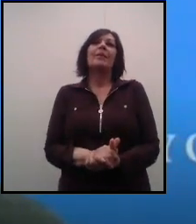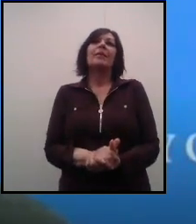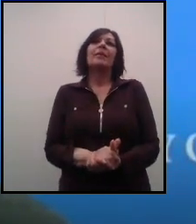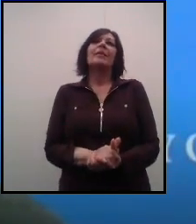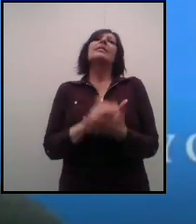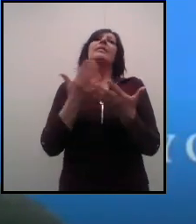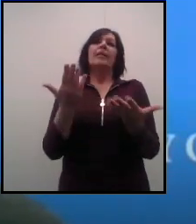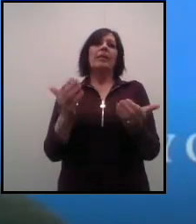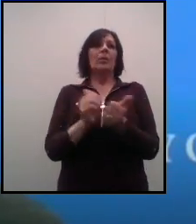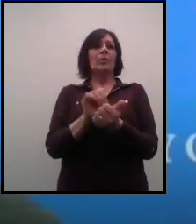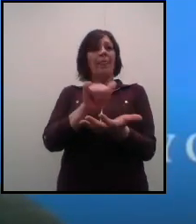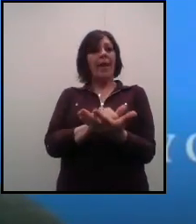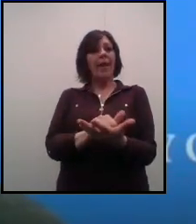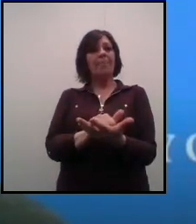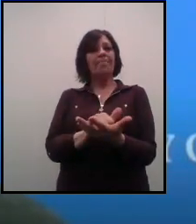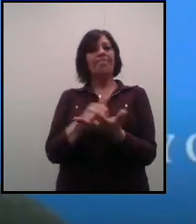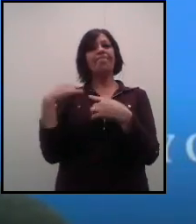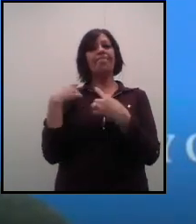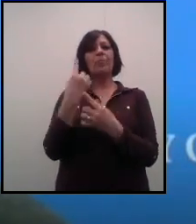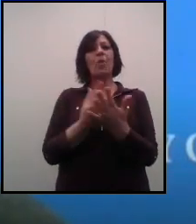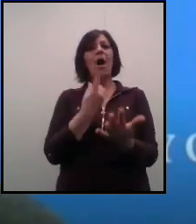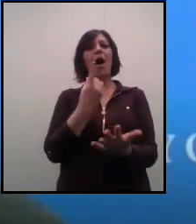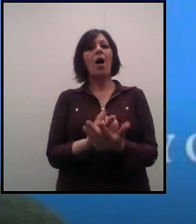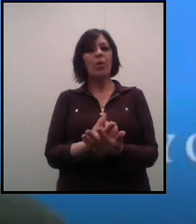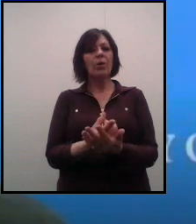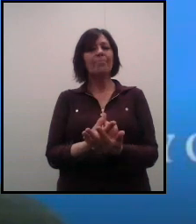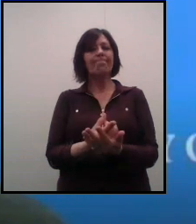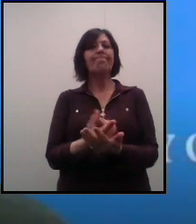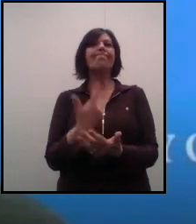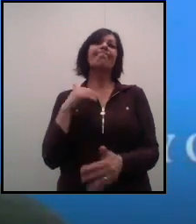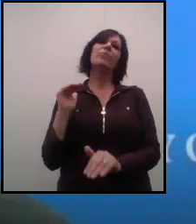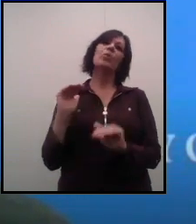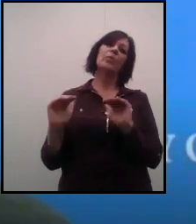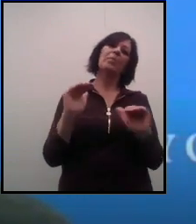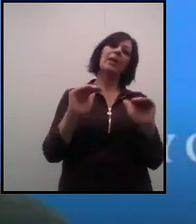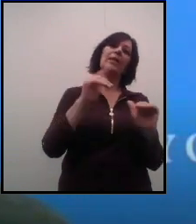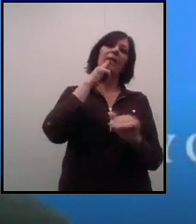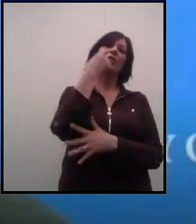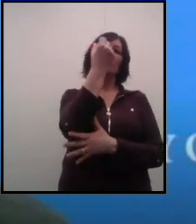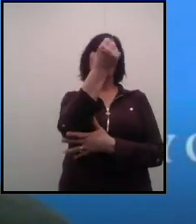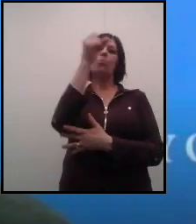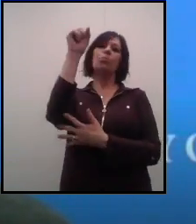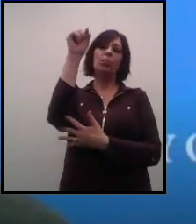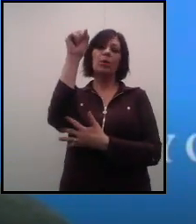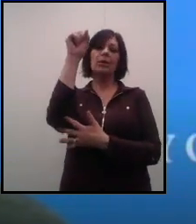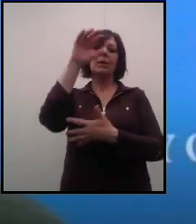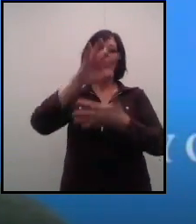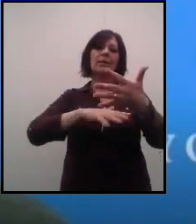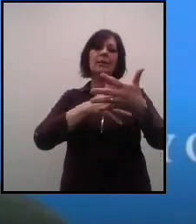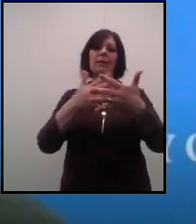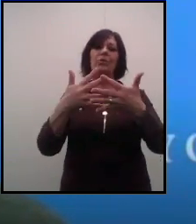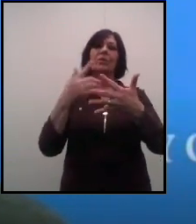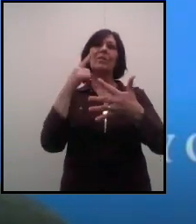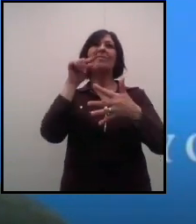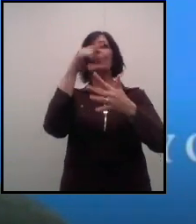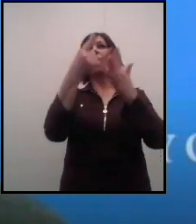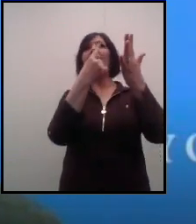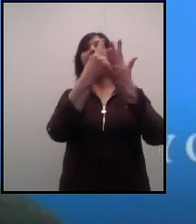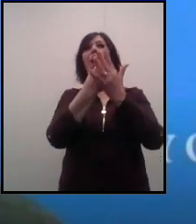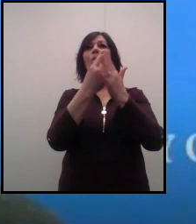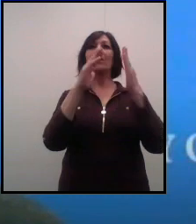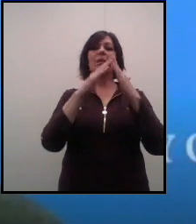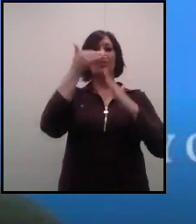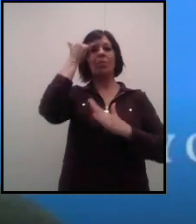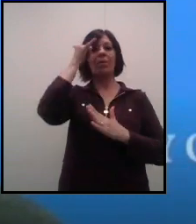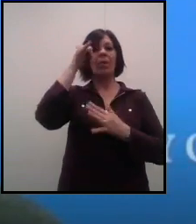With that, we've basically been doing it for an hour. I want to remind everybody there's a protest scheduled for 1 hour from now in downtown